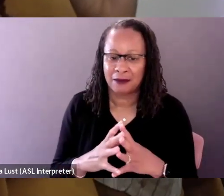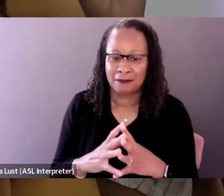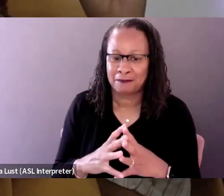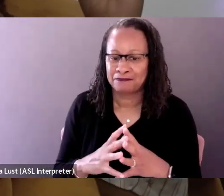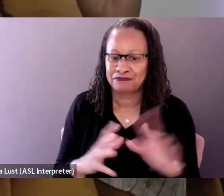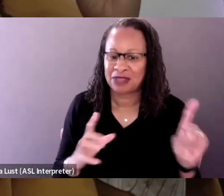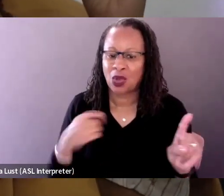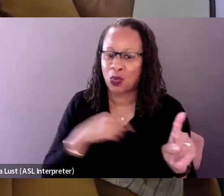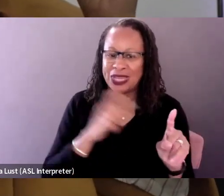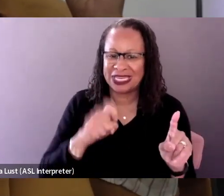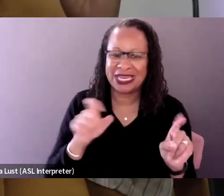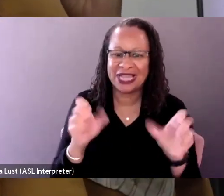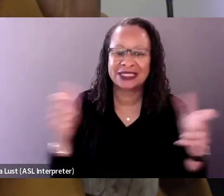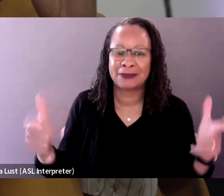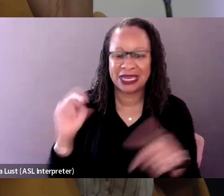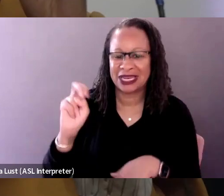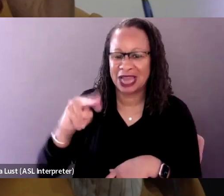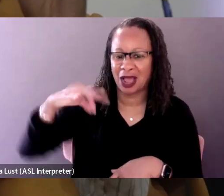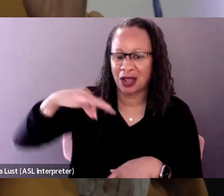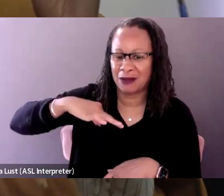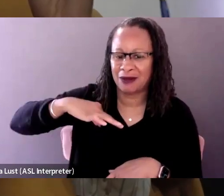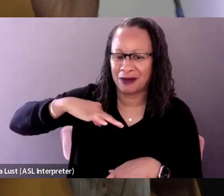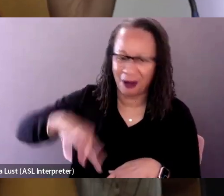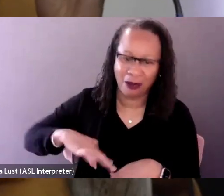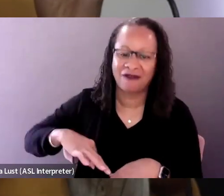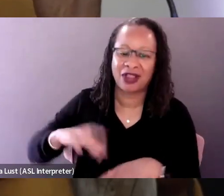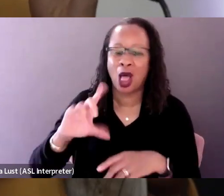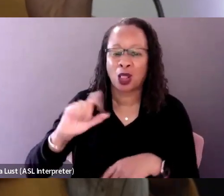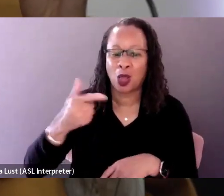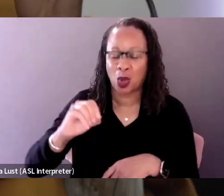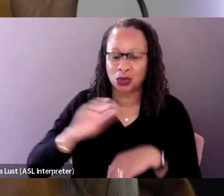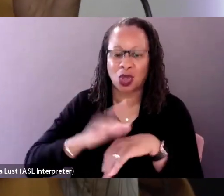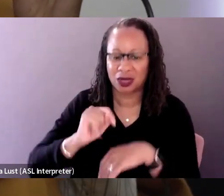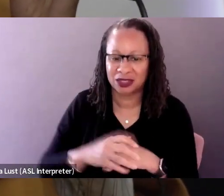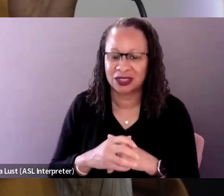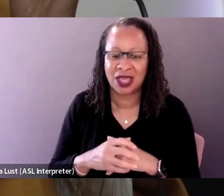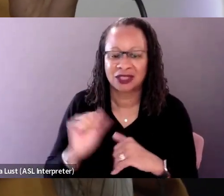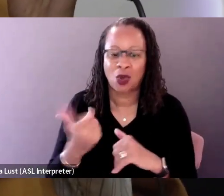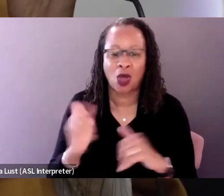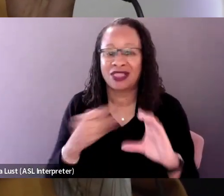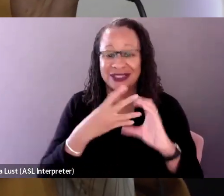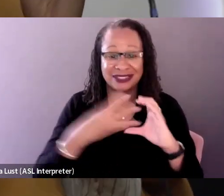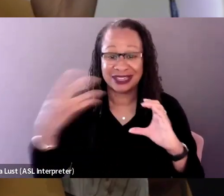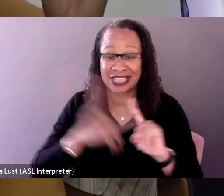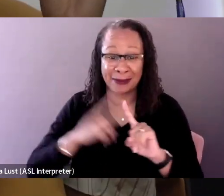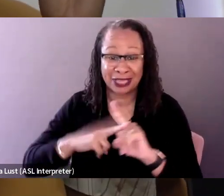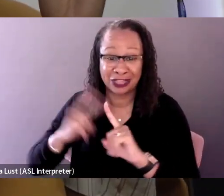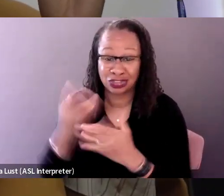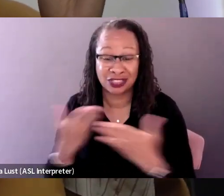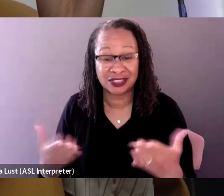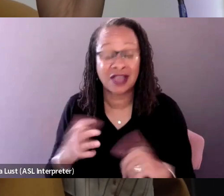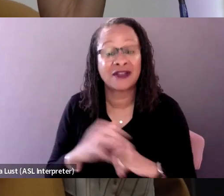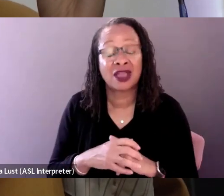nonprofit logos on this thing so that we can get a for-profit on this thing. And so all those Sundance applications and stuff. And Neon came